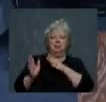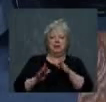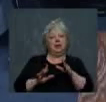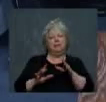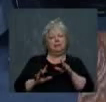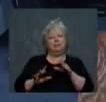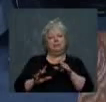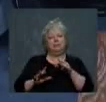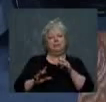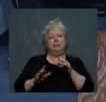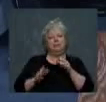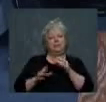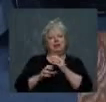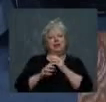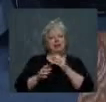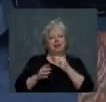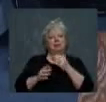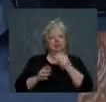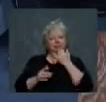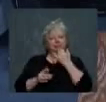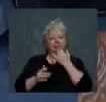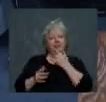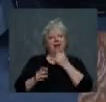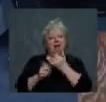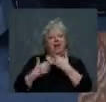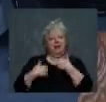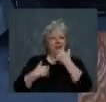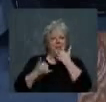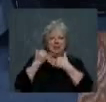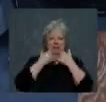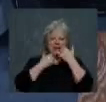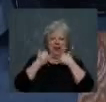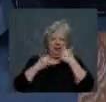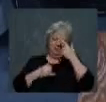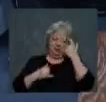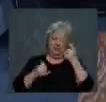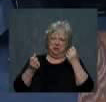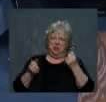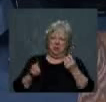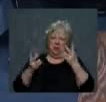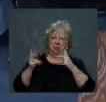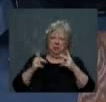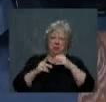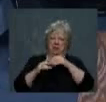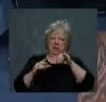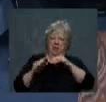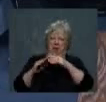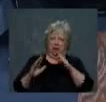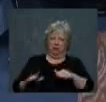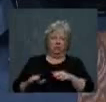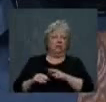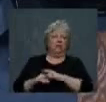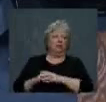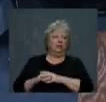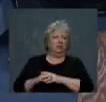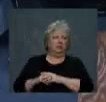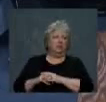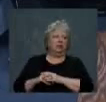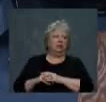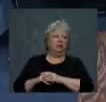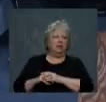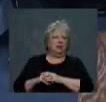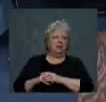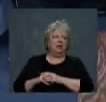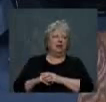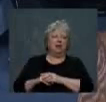many residents in and out of this in an area that is already experiencing some issues with some homeless